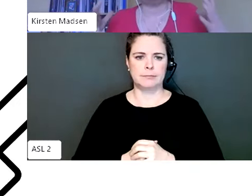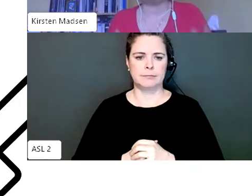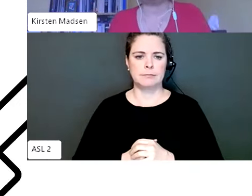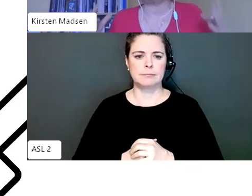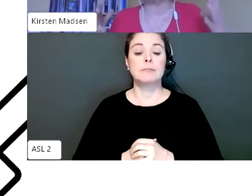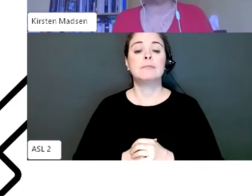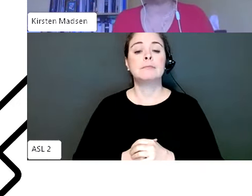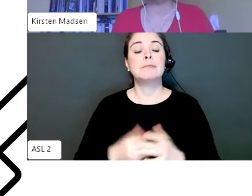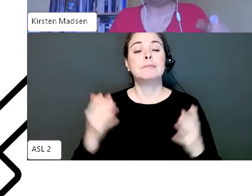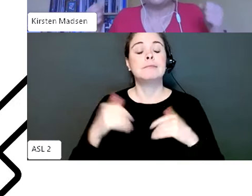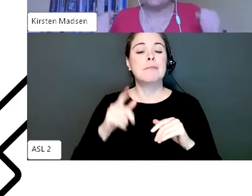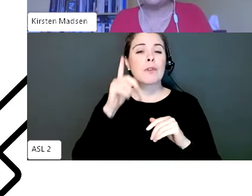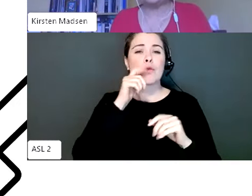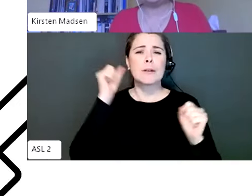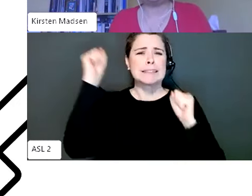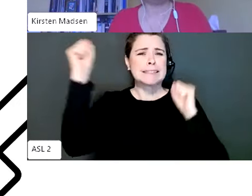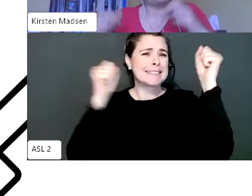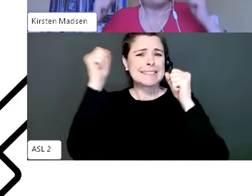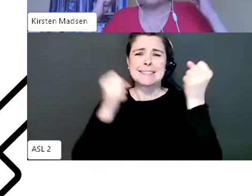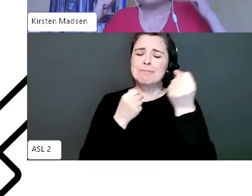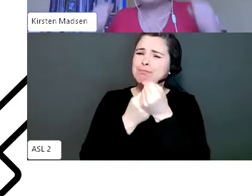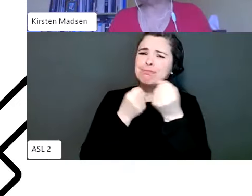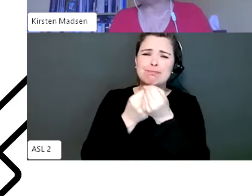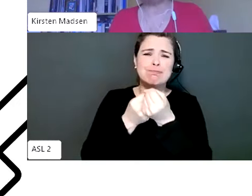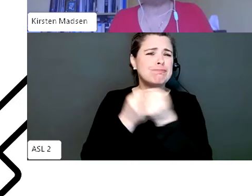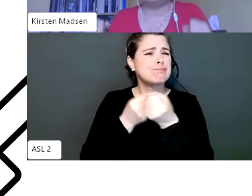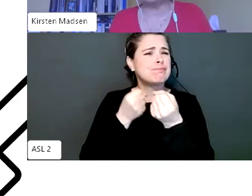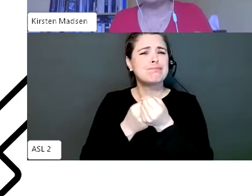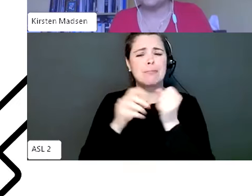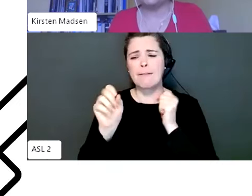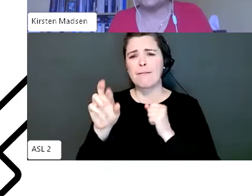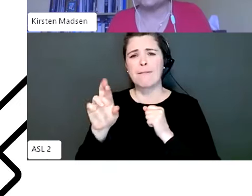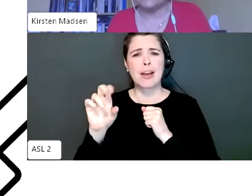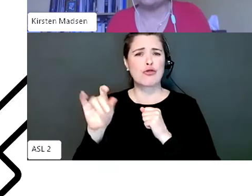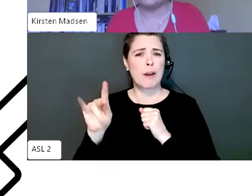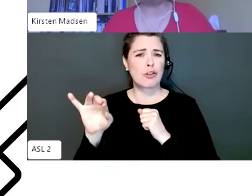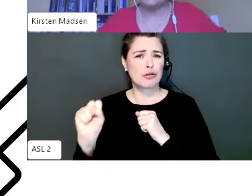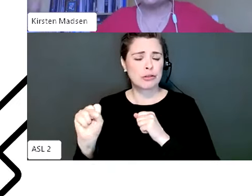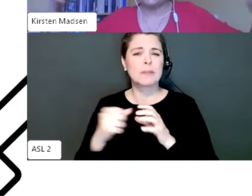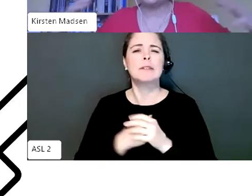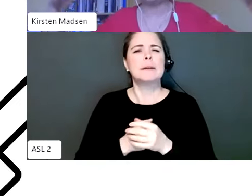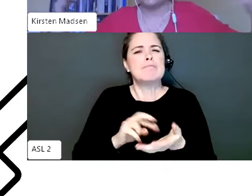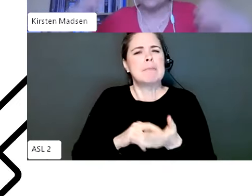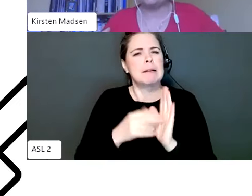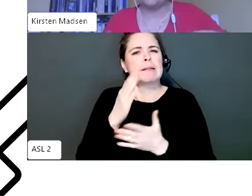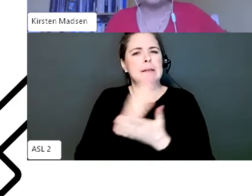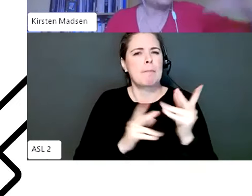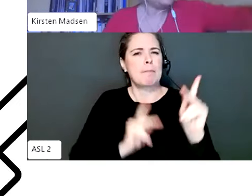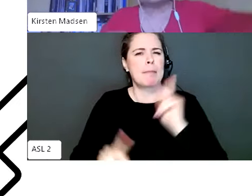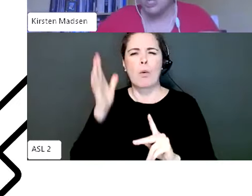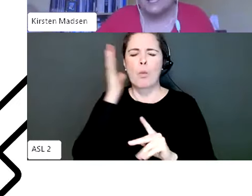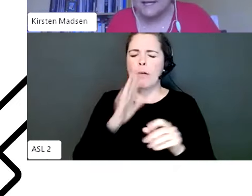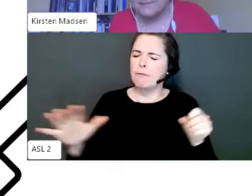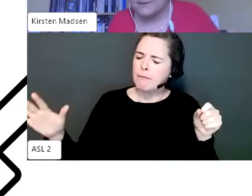people within a site that really are rooting for the project itself and getting others on board